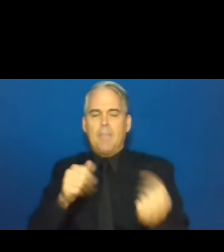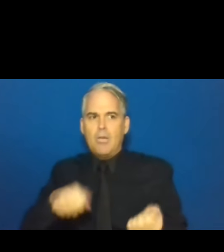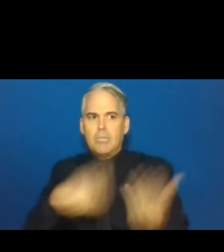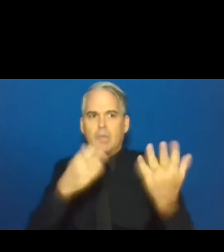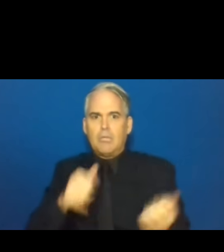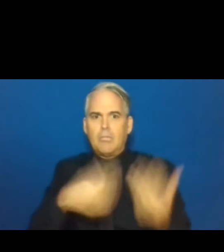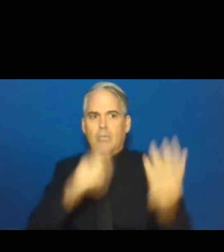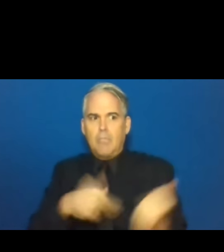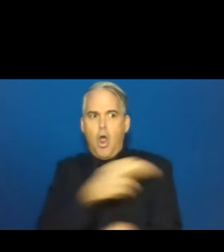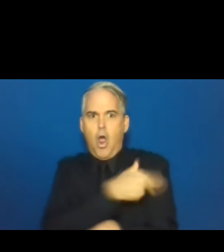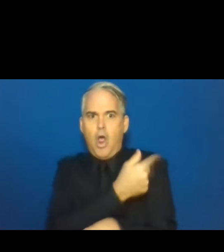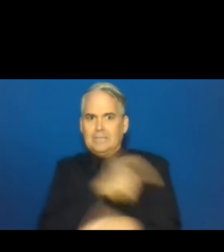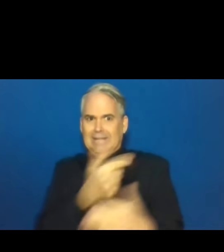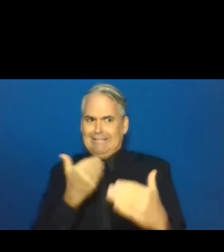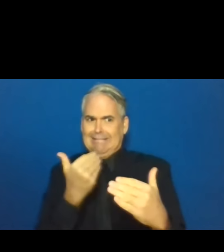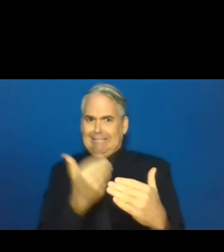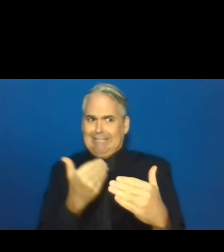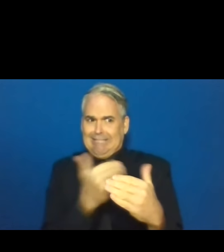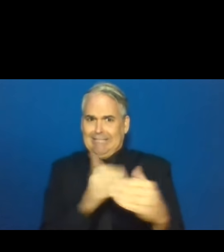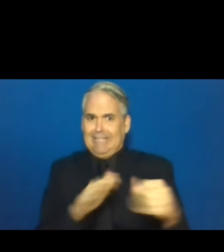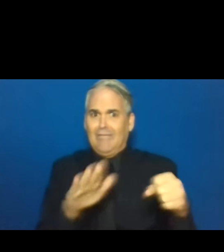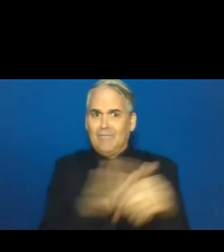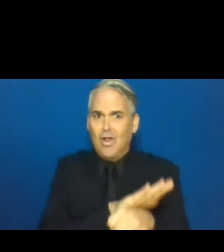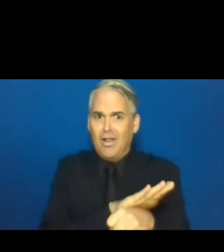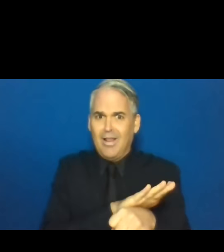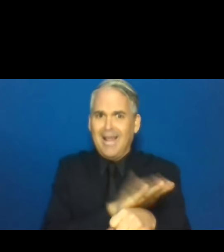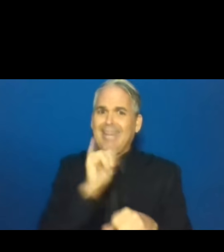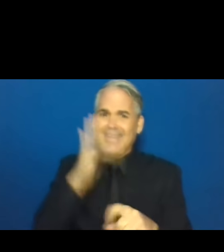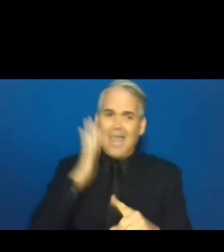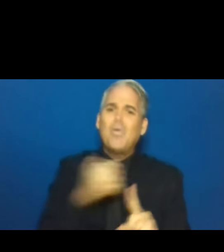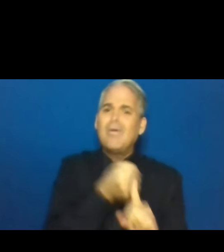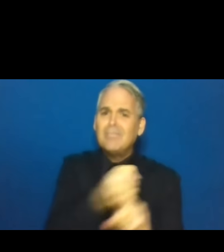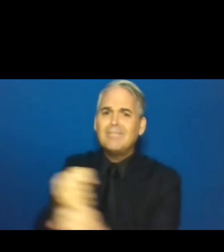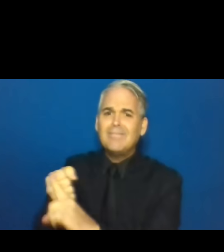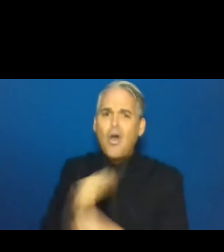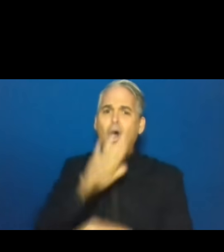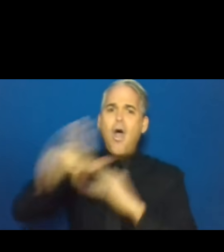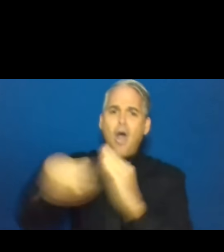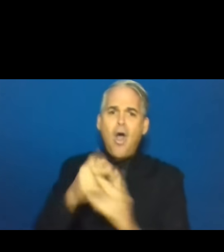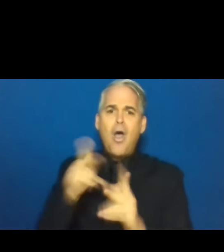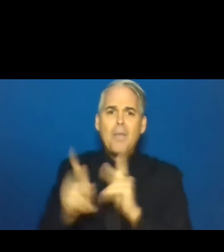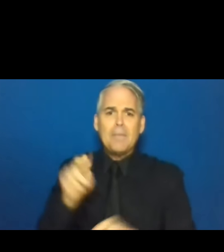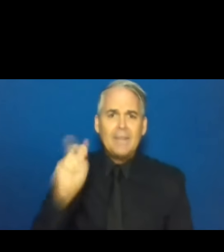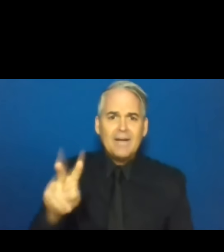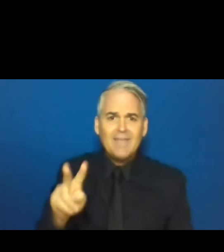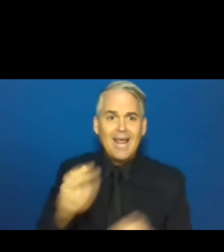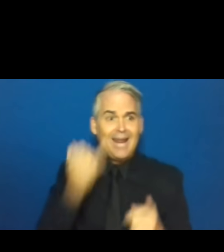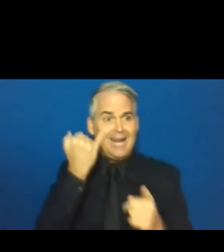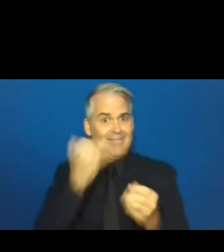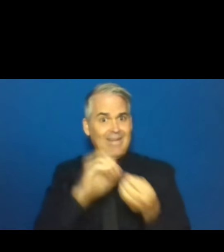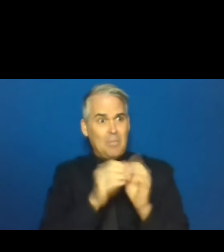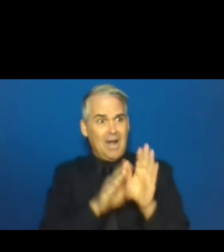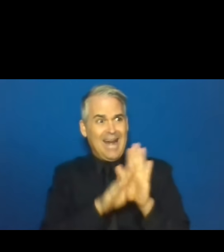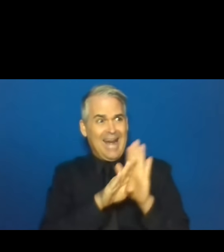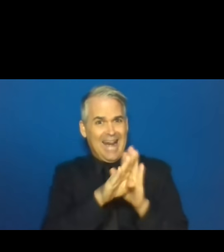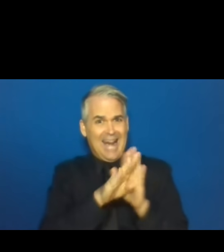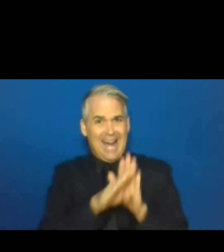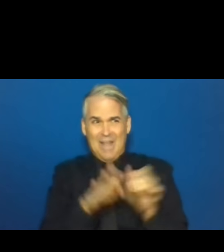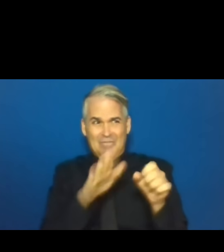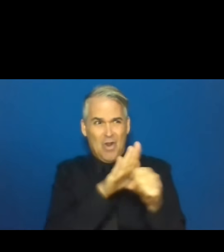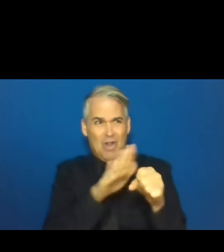If hospital beds continue filling at this rate and staffing shortages continue to increase as they are now, that